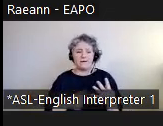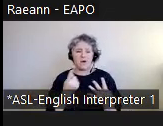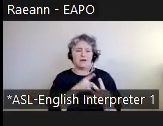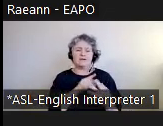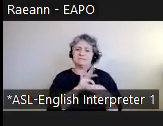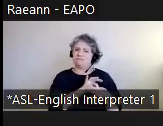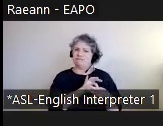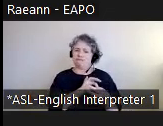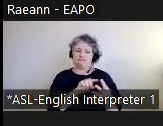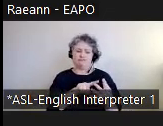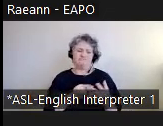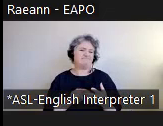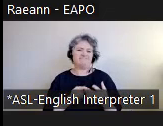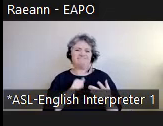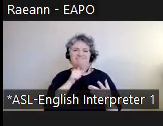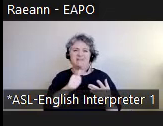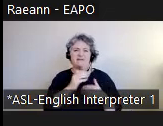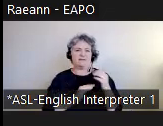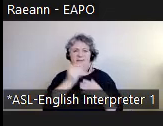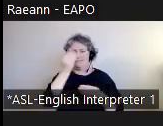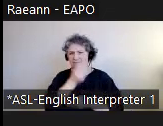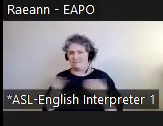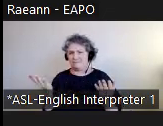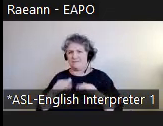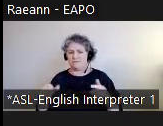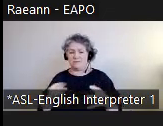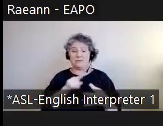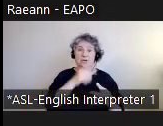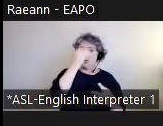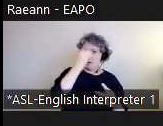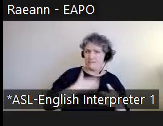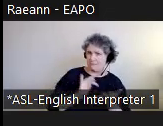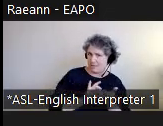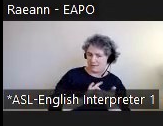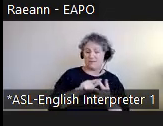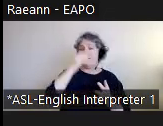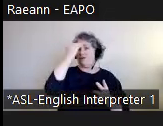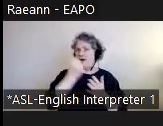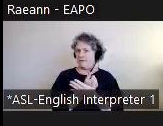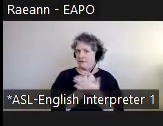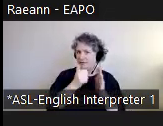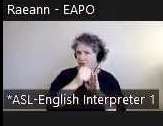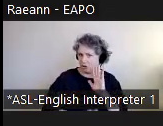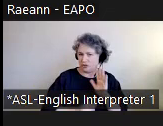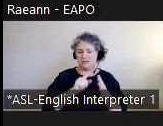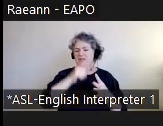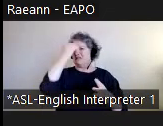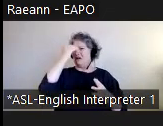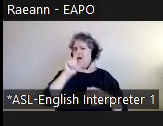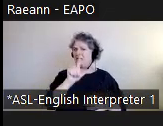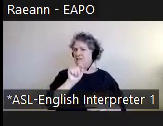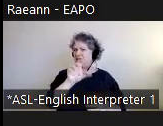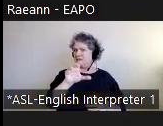about my healthcare needs. One of them knows what kind of medication I'm on. One of them knows what I think about long-term care